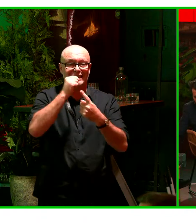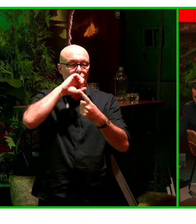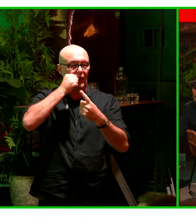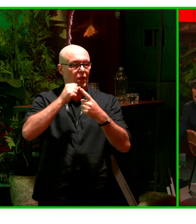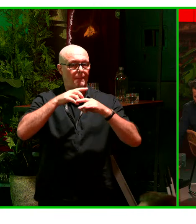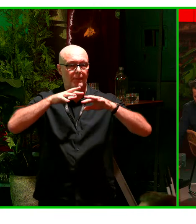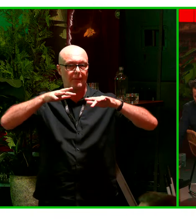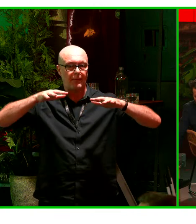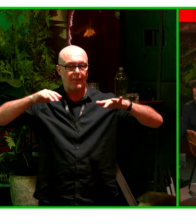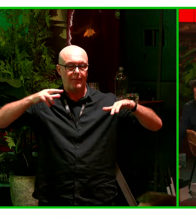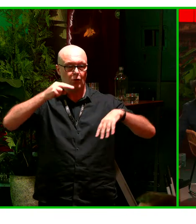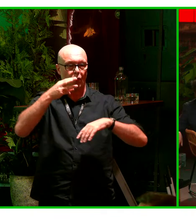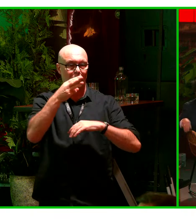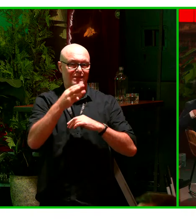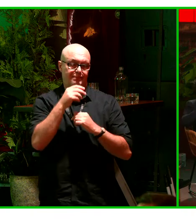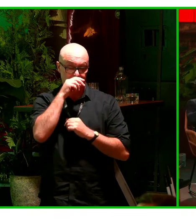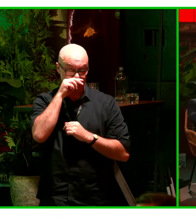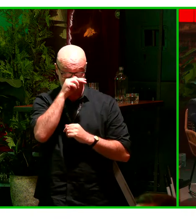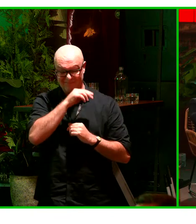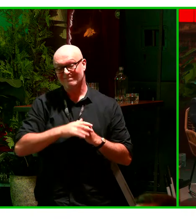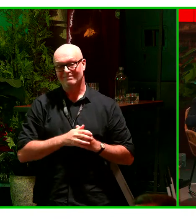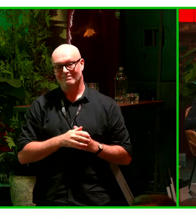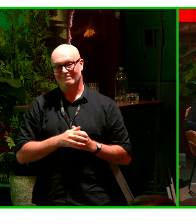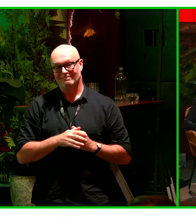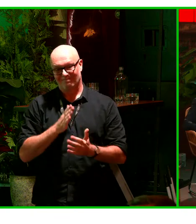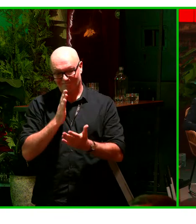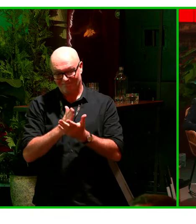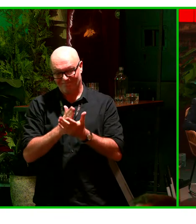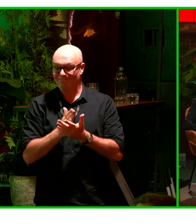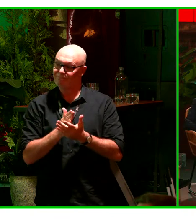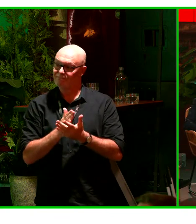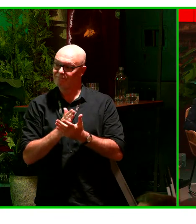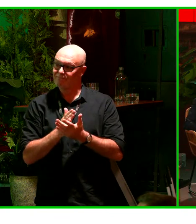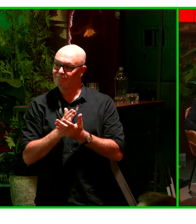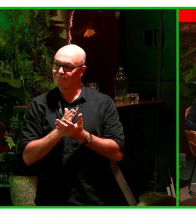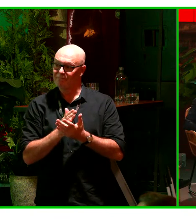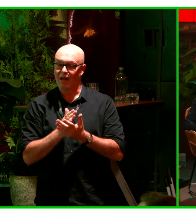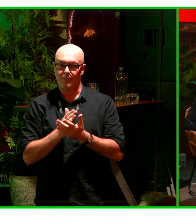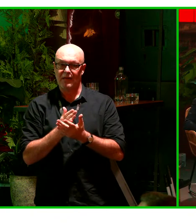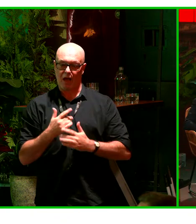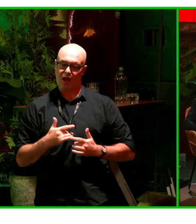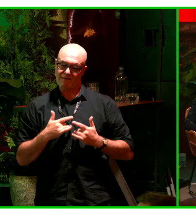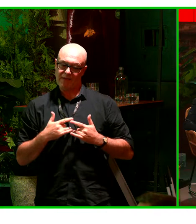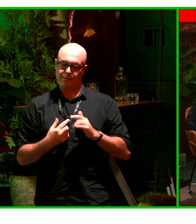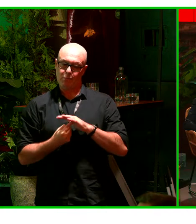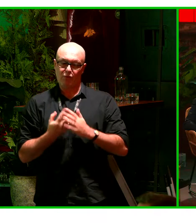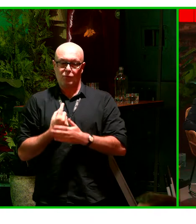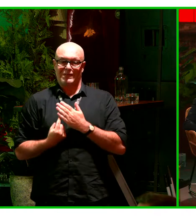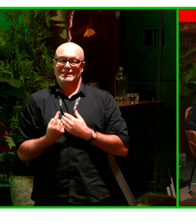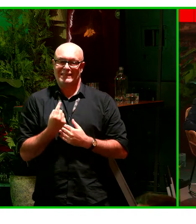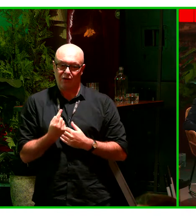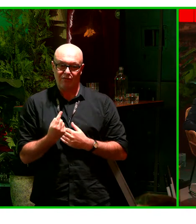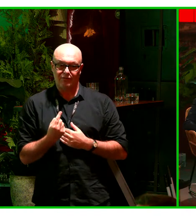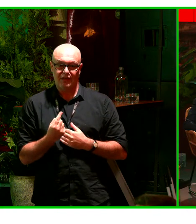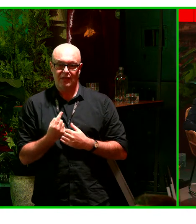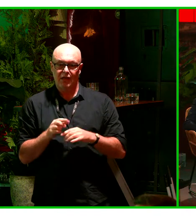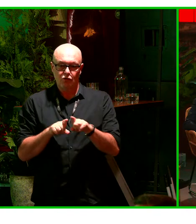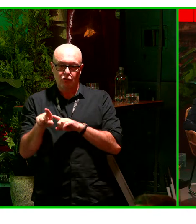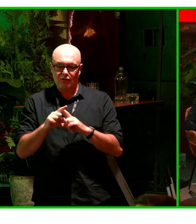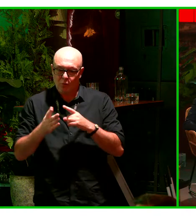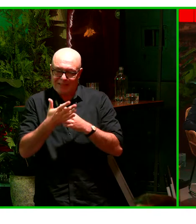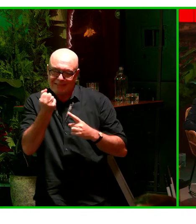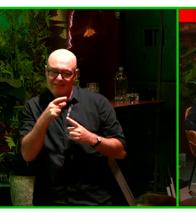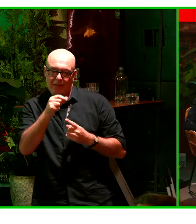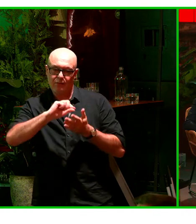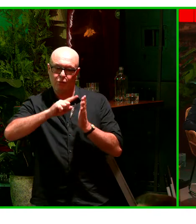Northwest. And certainly as an individual, securing this project is the big current priority I have